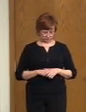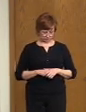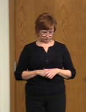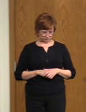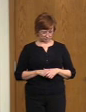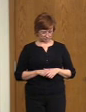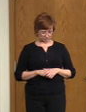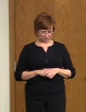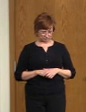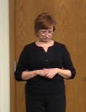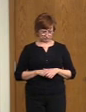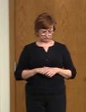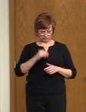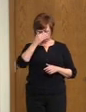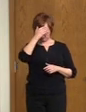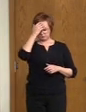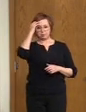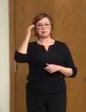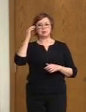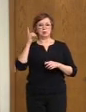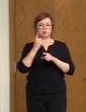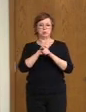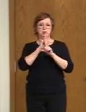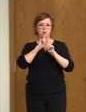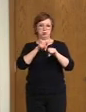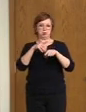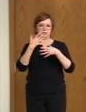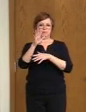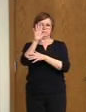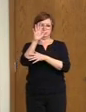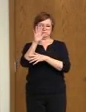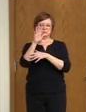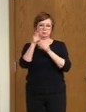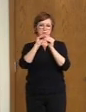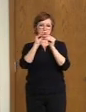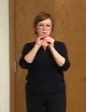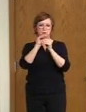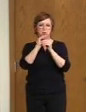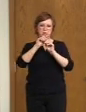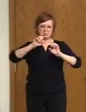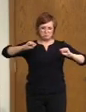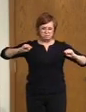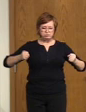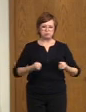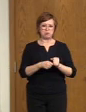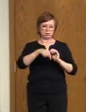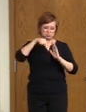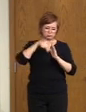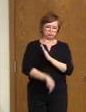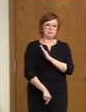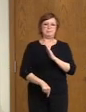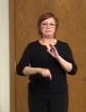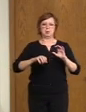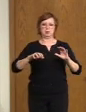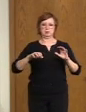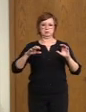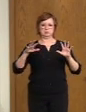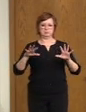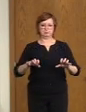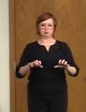of additional ultra-low freezers, as well as freezers to be able to handle the